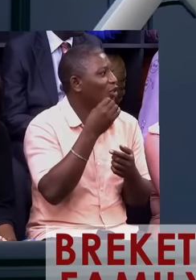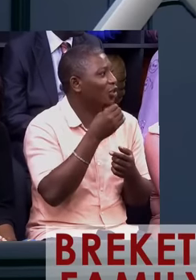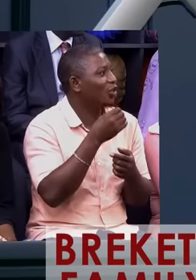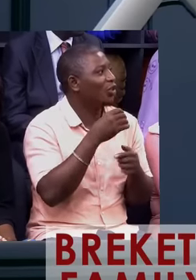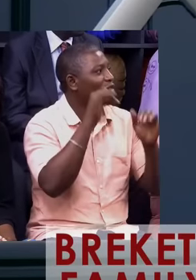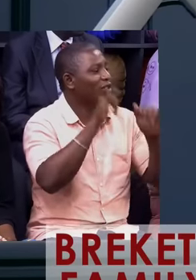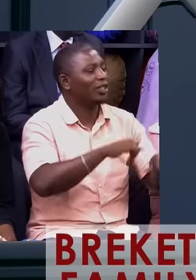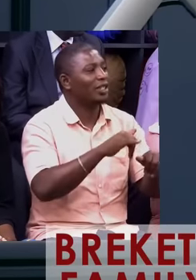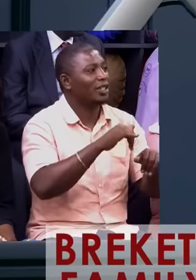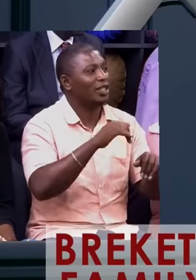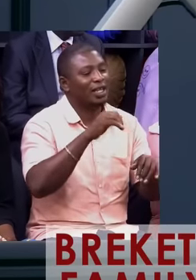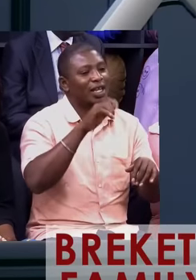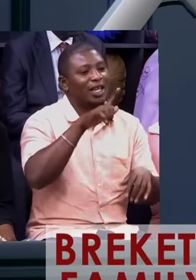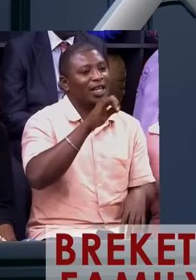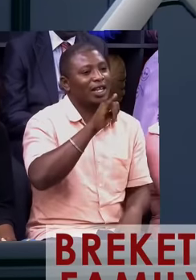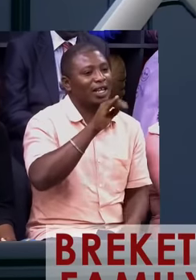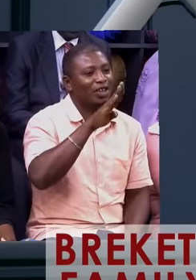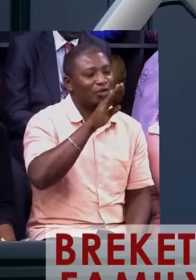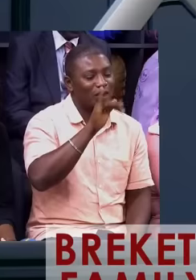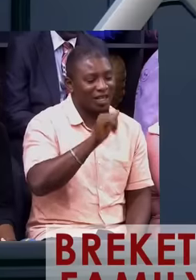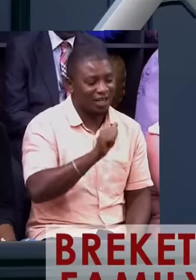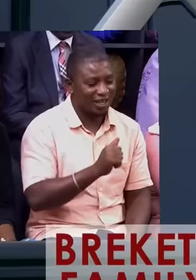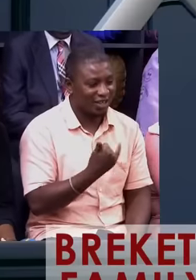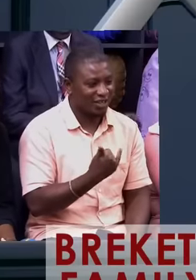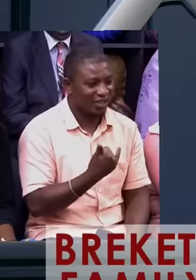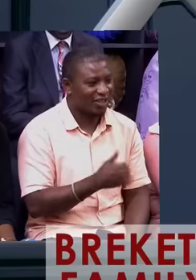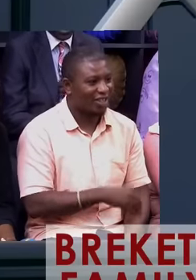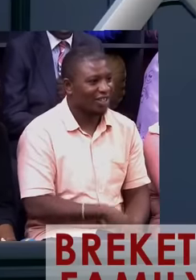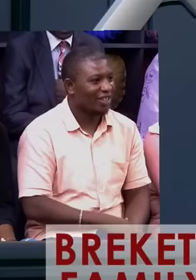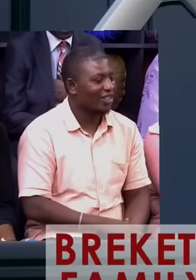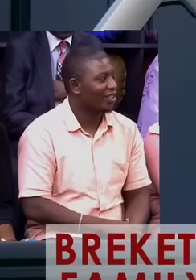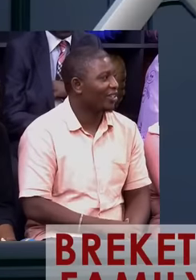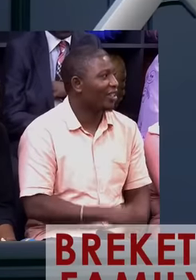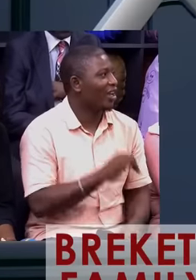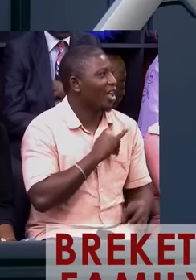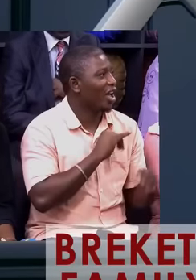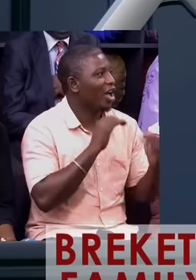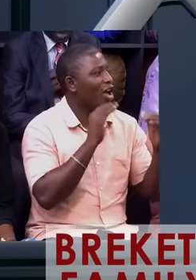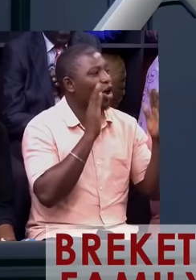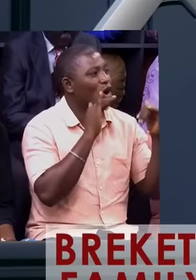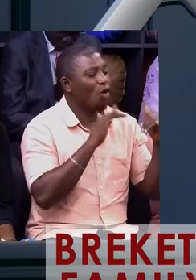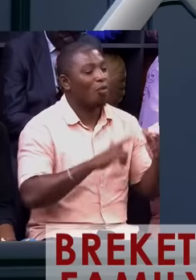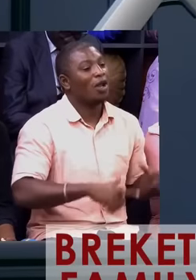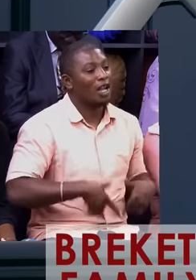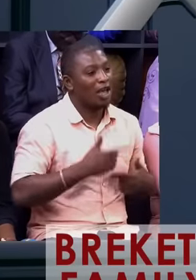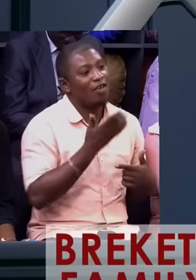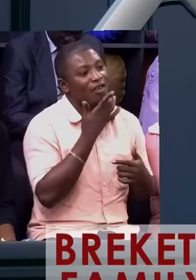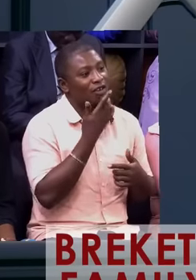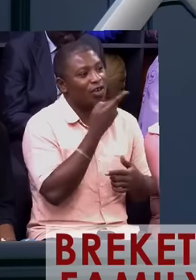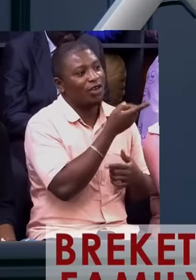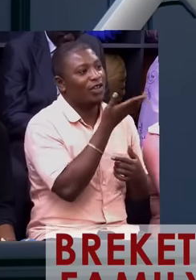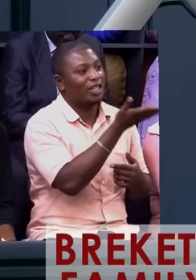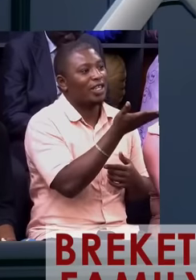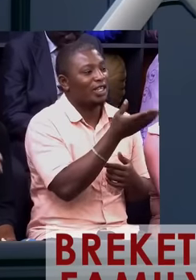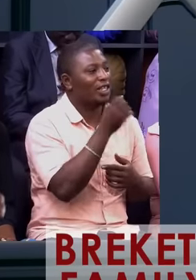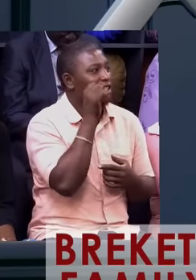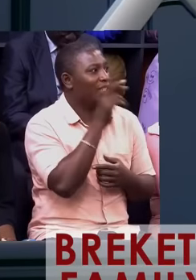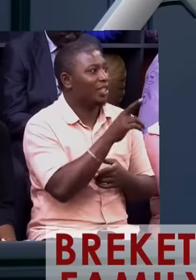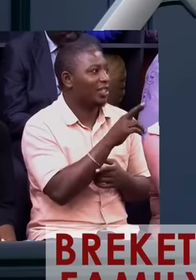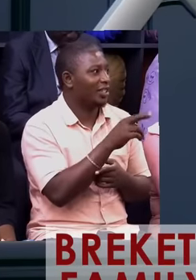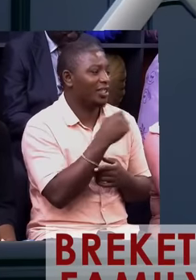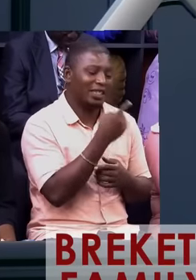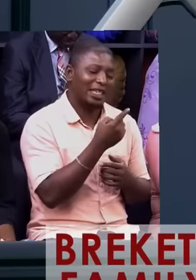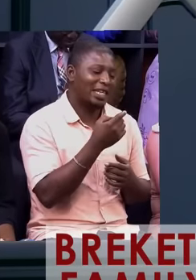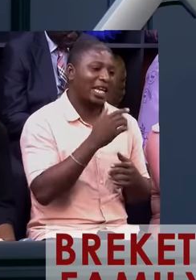follow lib now yes sir I hope life they favor you there sir